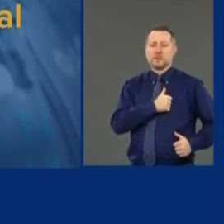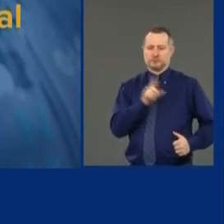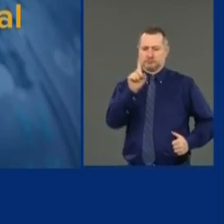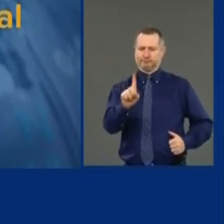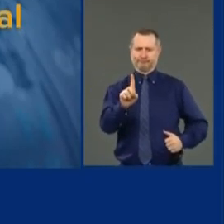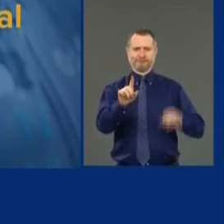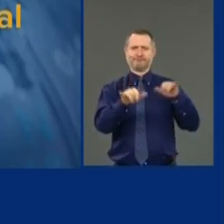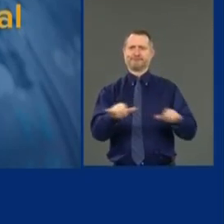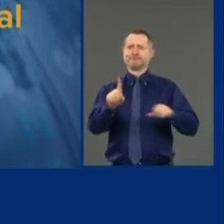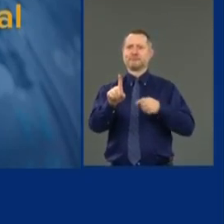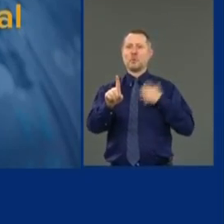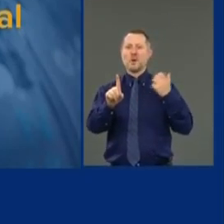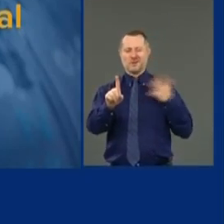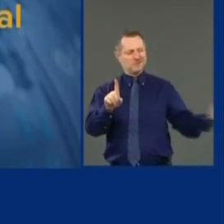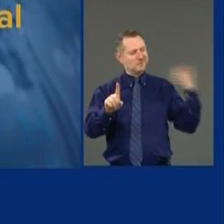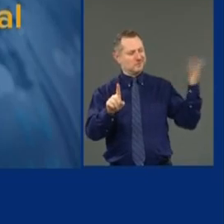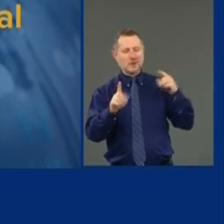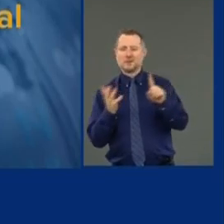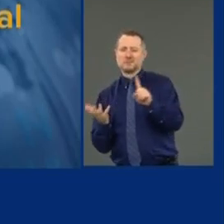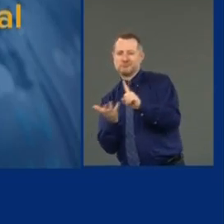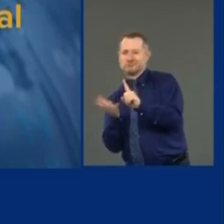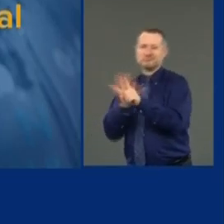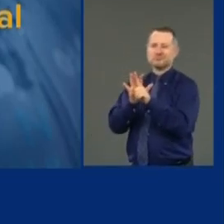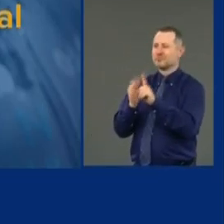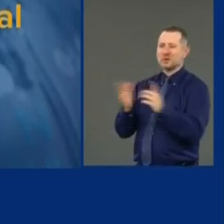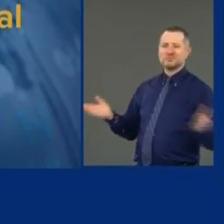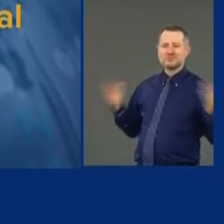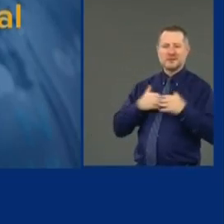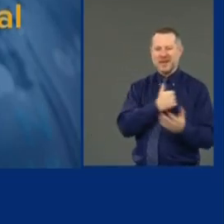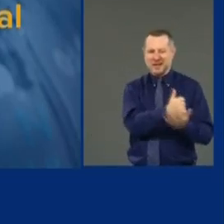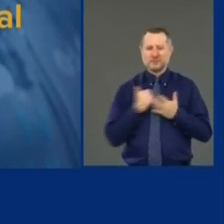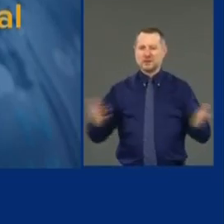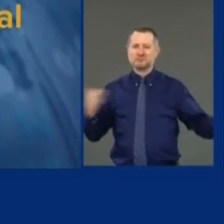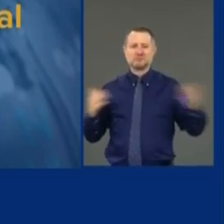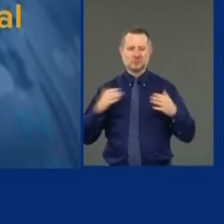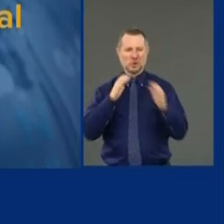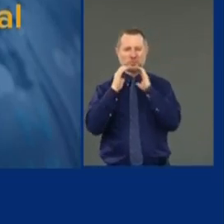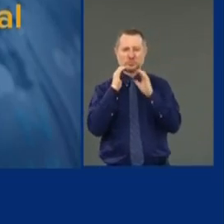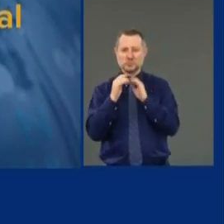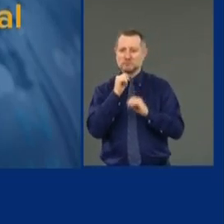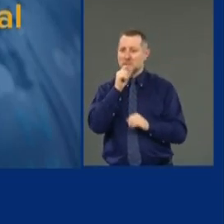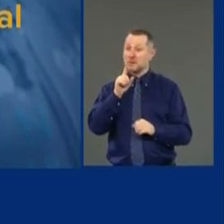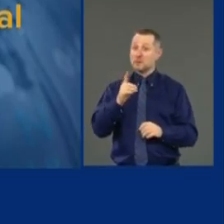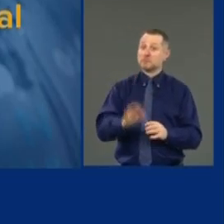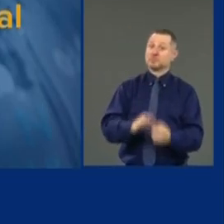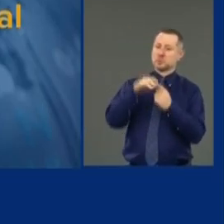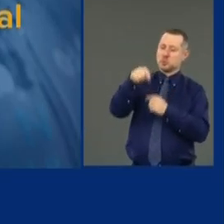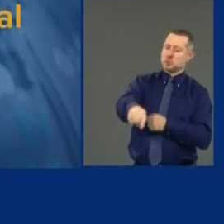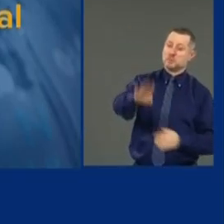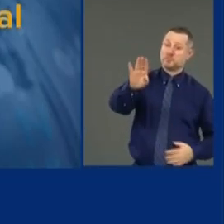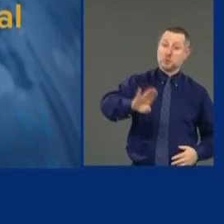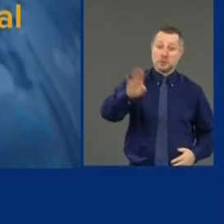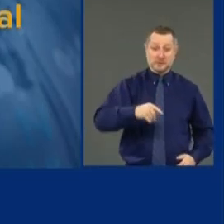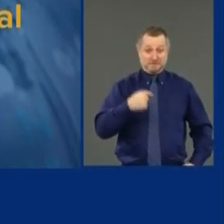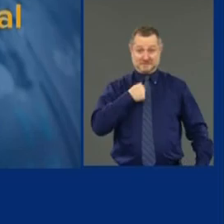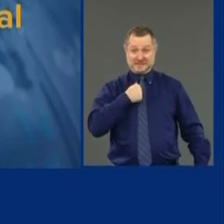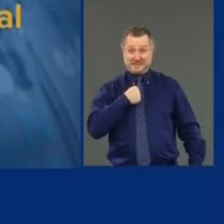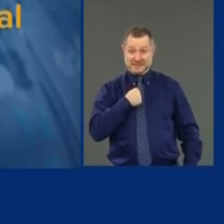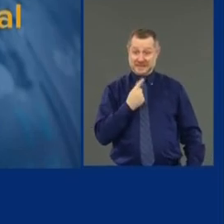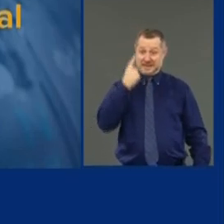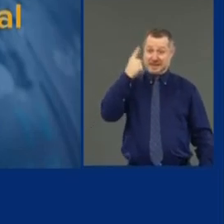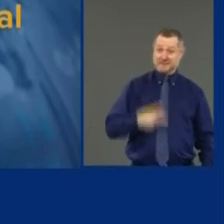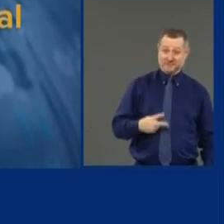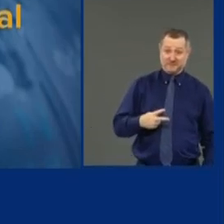communication, especially when I'm in Brooklyn. Even though I'm half from Brooklyn, that doesn't matter when you're from Brooklyn. They want